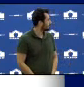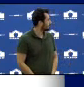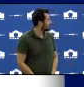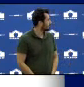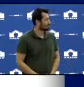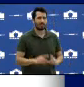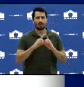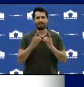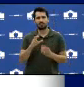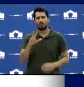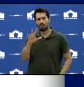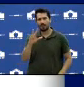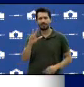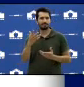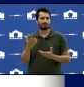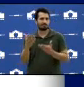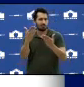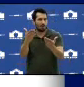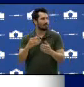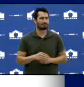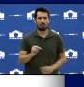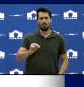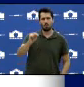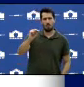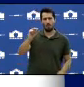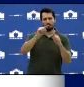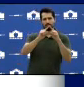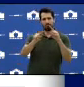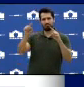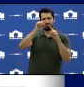Proposed changes to District 3, primarily to the north there.